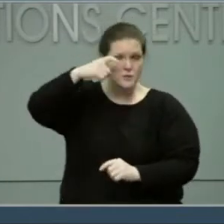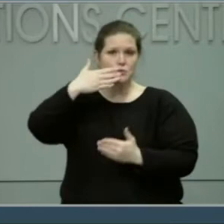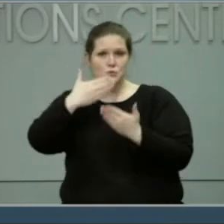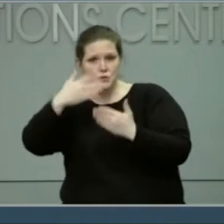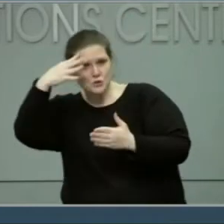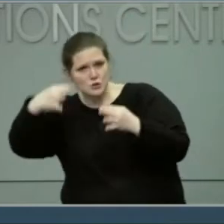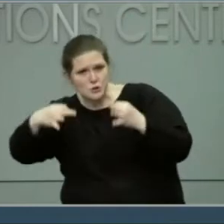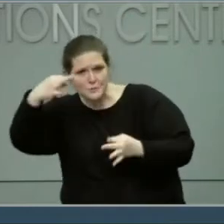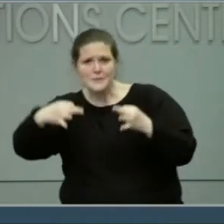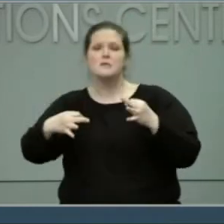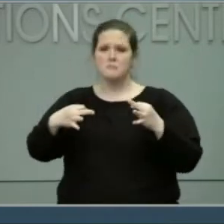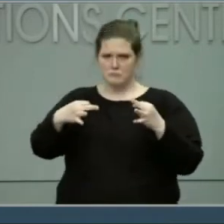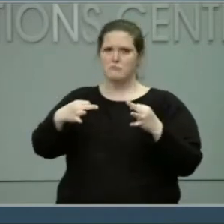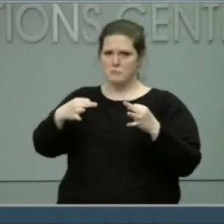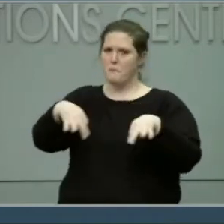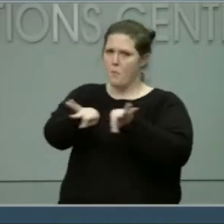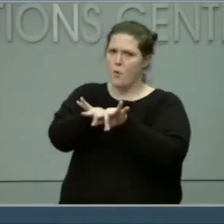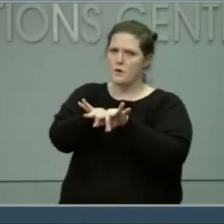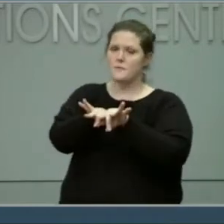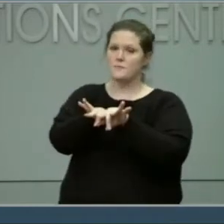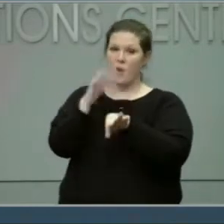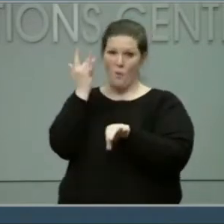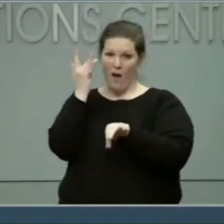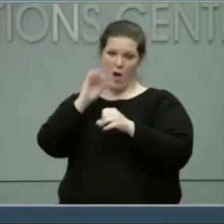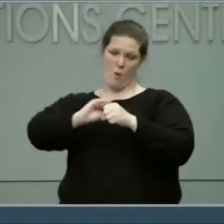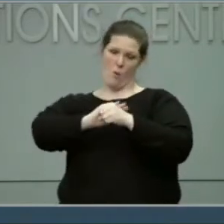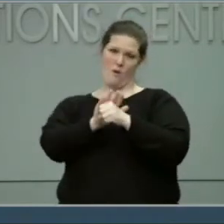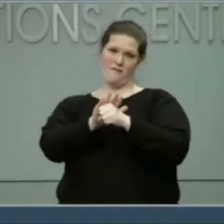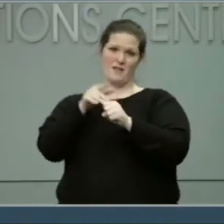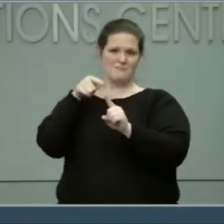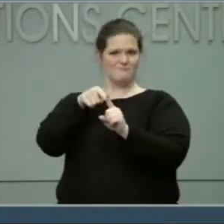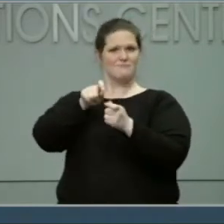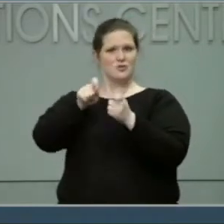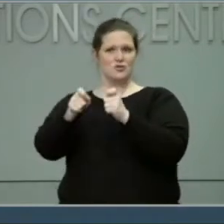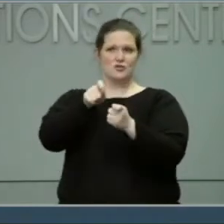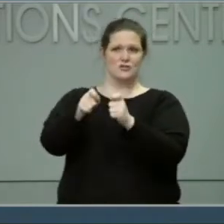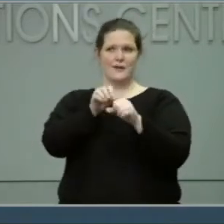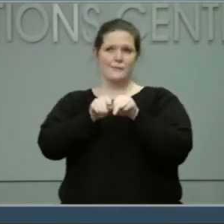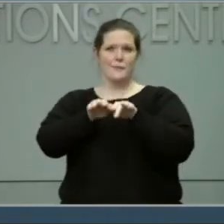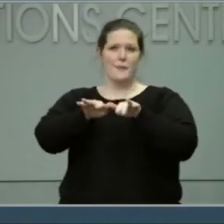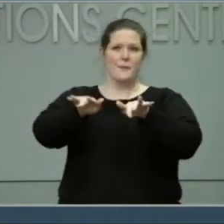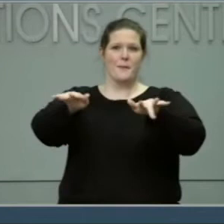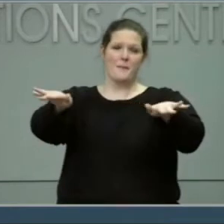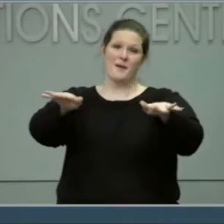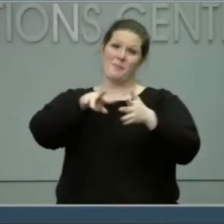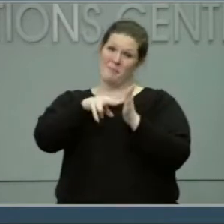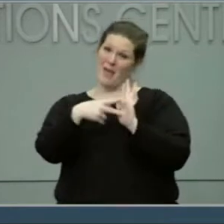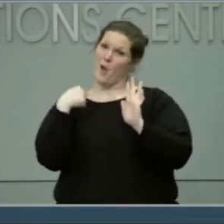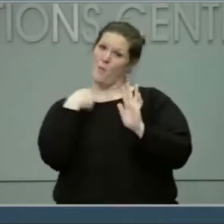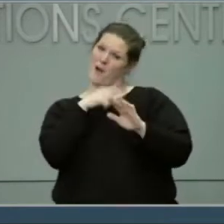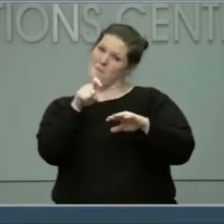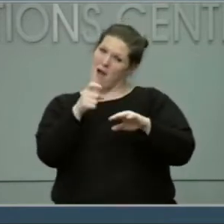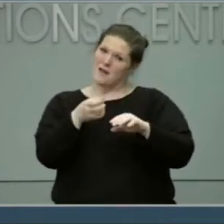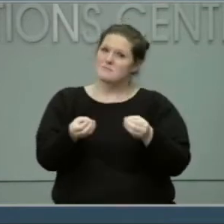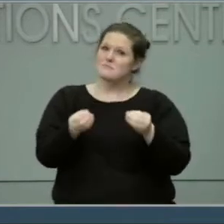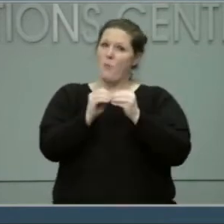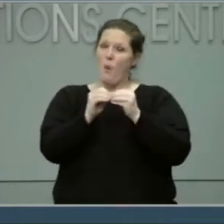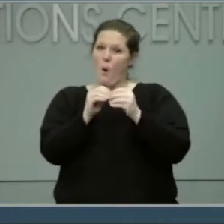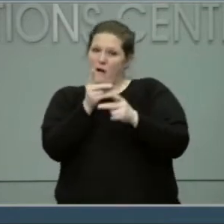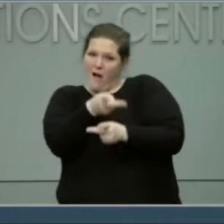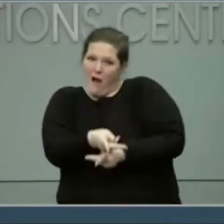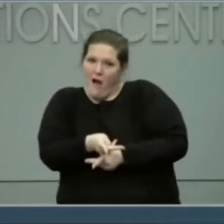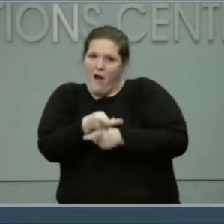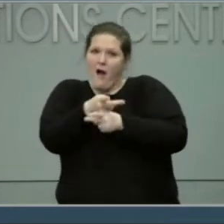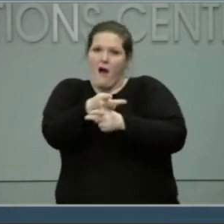This virus and its more contagious variants are still spreading. We may need to be even more careful as we ease